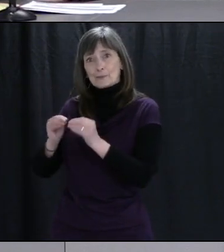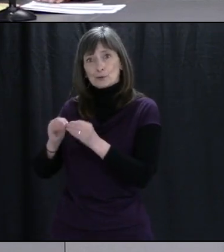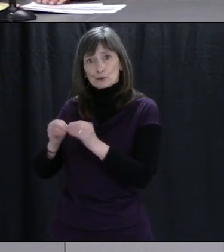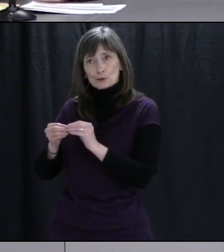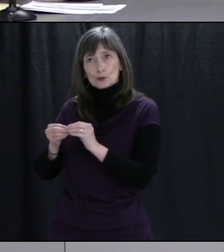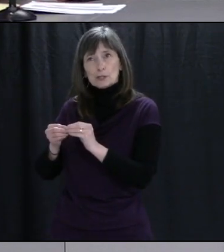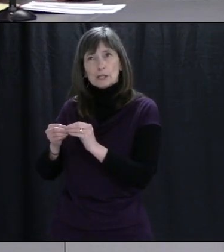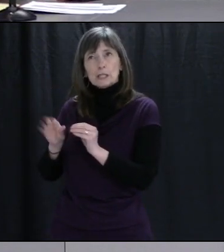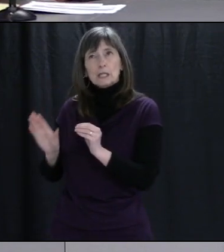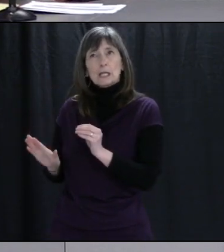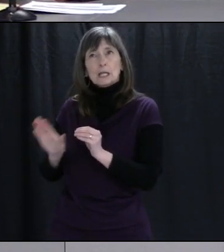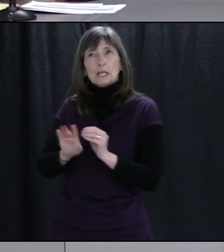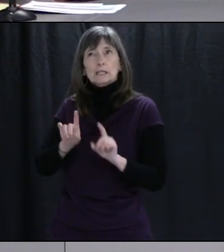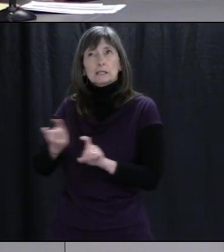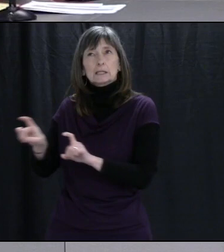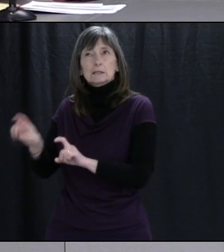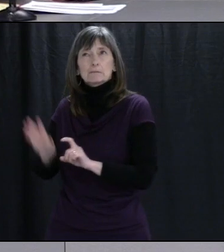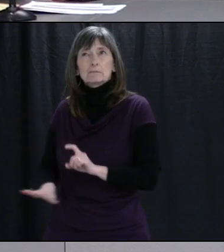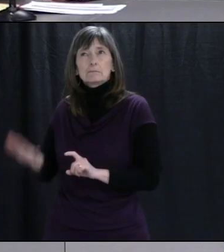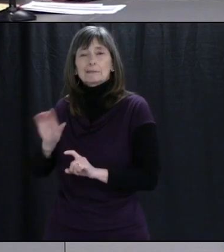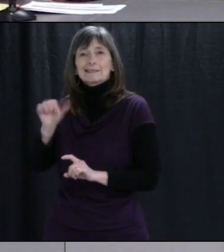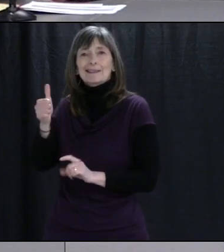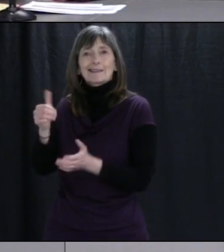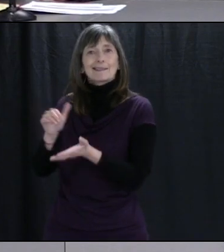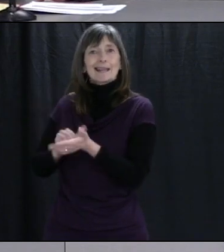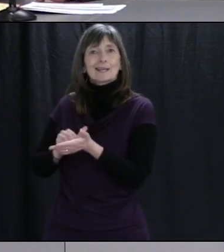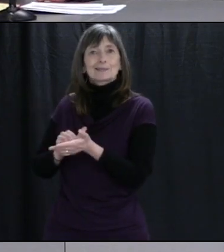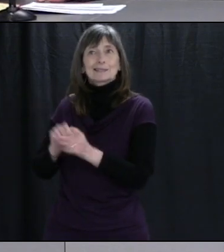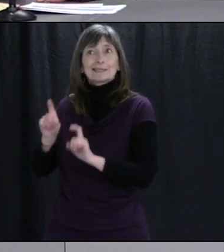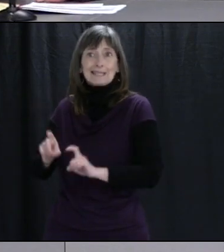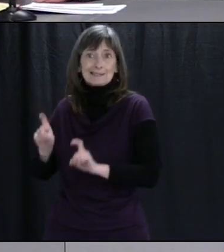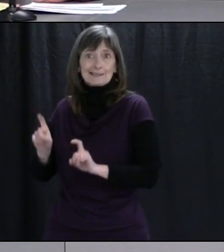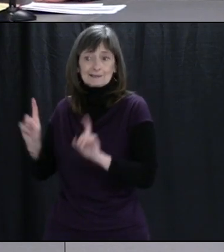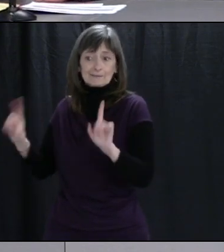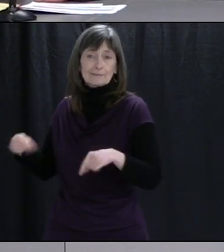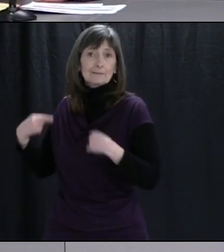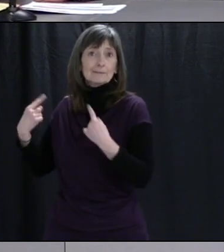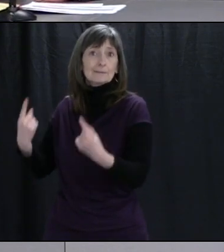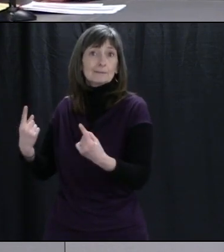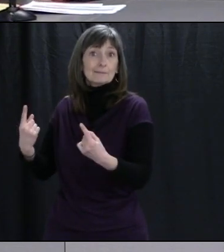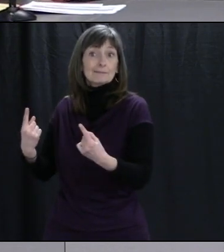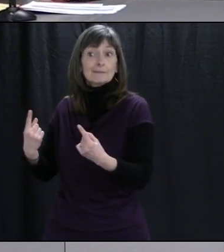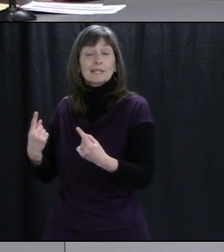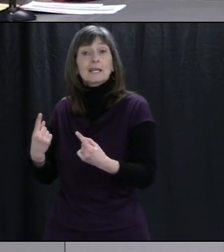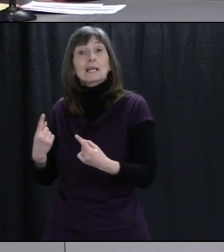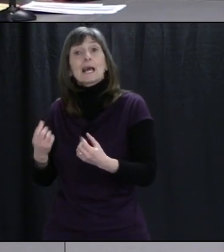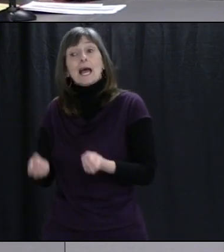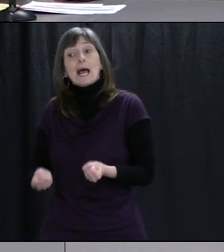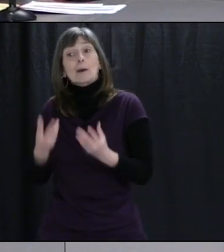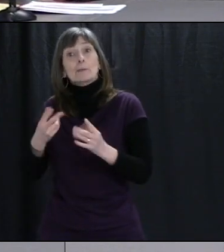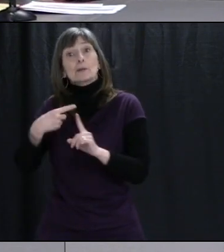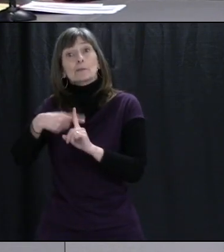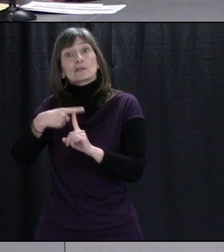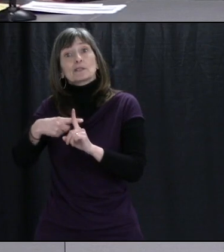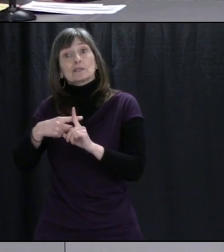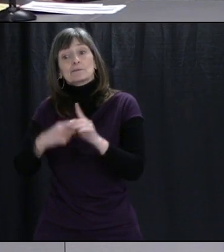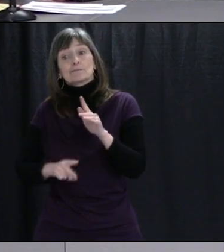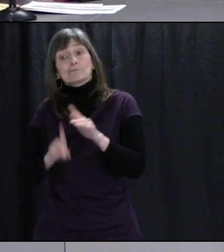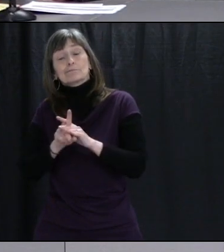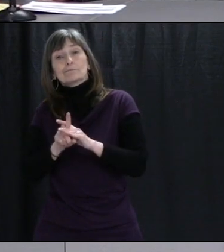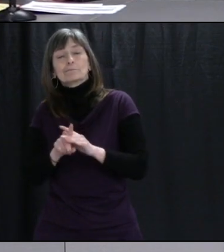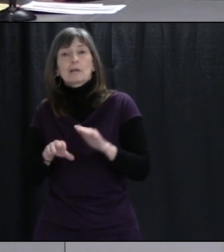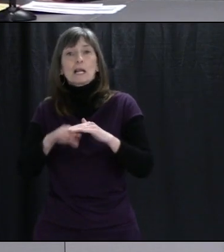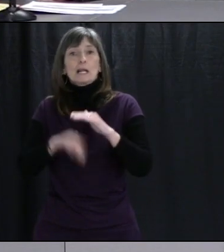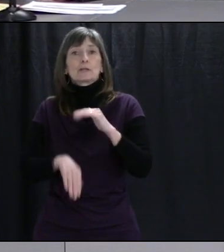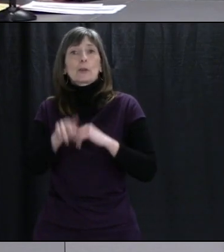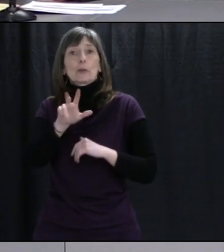They've conducted something like 10,000 tests since the pandemic began, and they have less than 300 cases or confirmed cases of COVID-19.